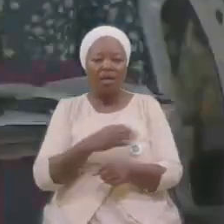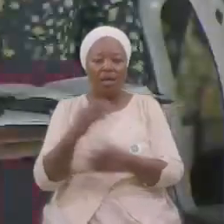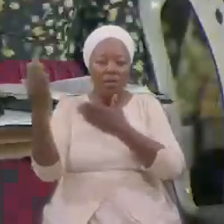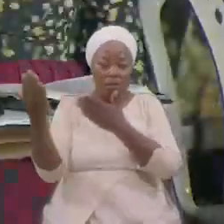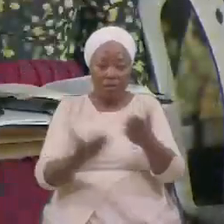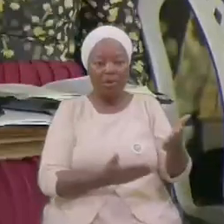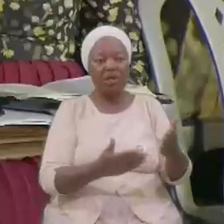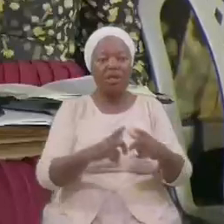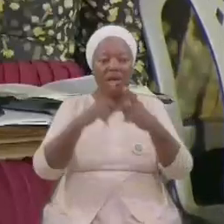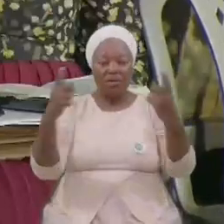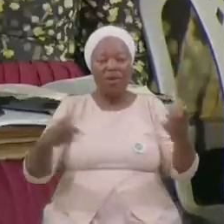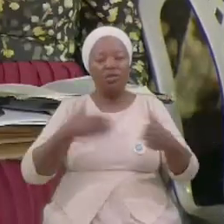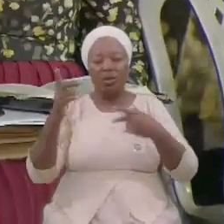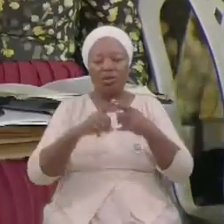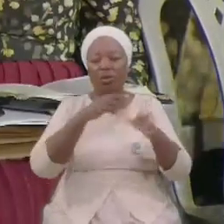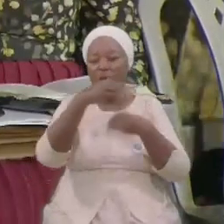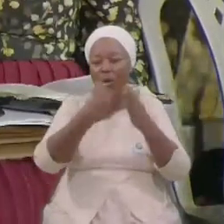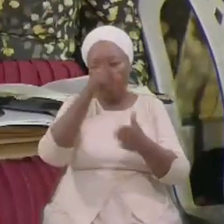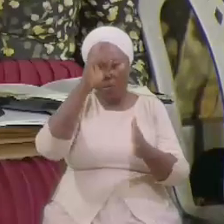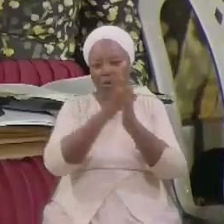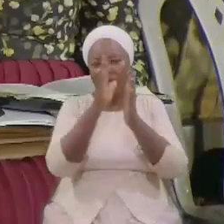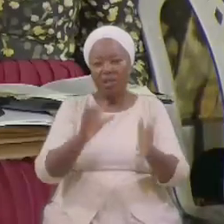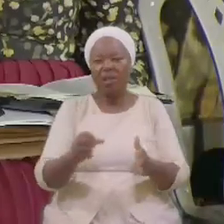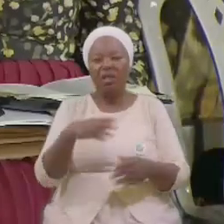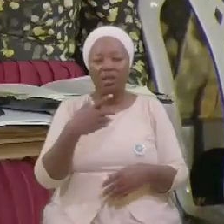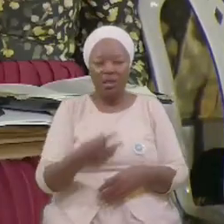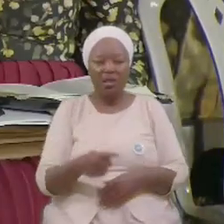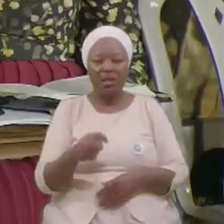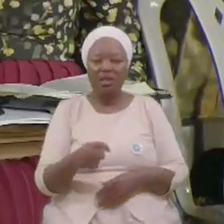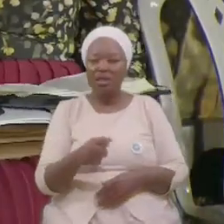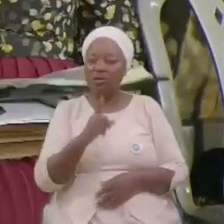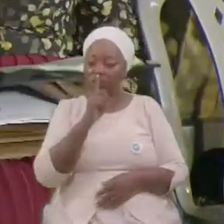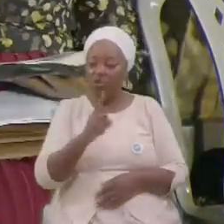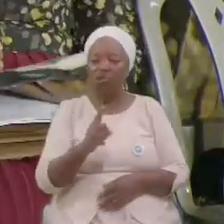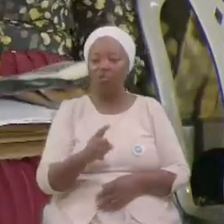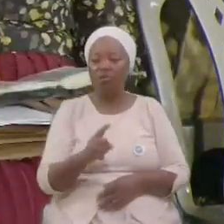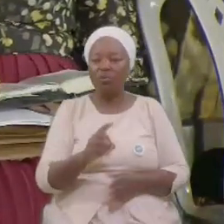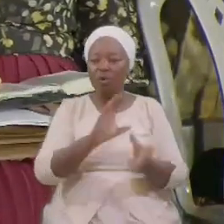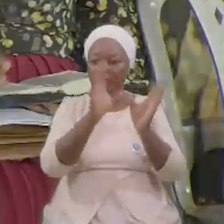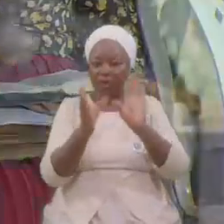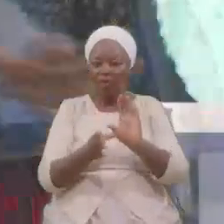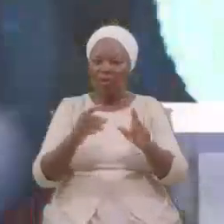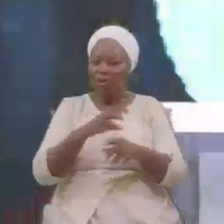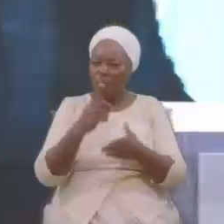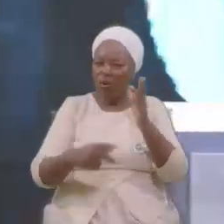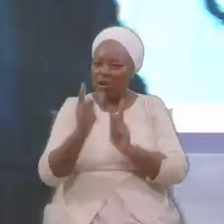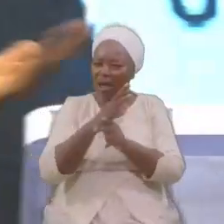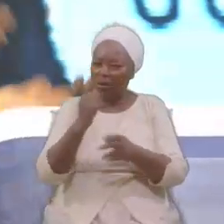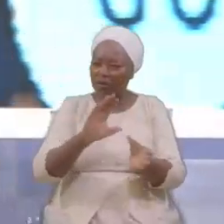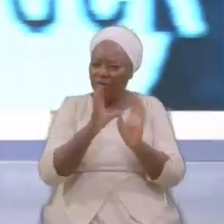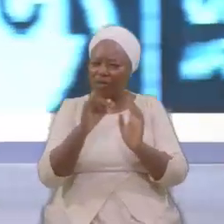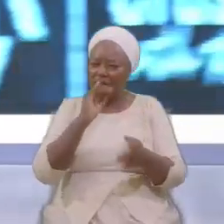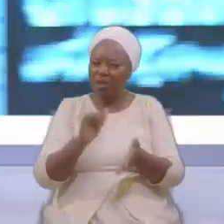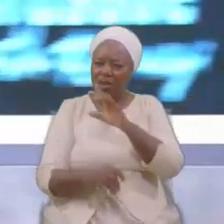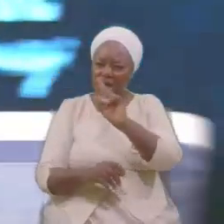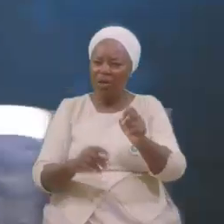all the brethren." Declaring conversion. What kind of conversion? When it says those people that they